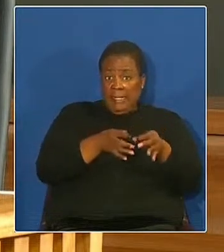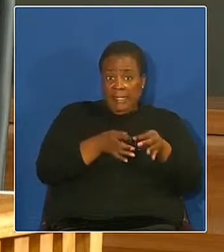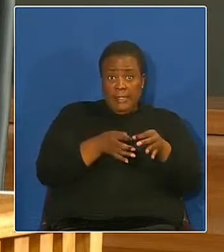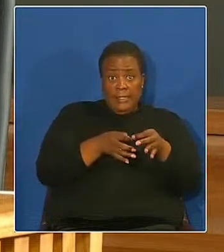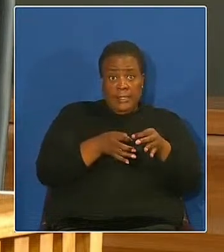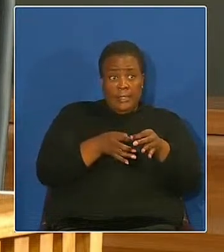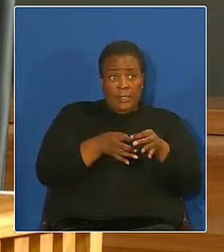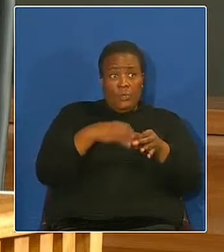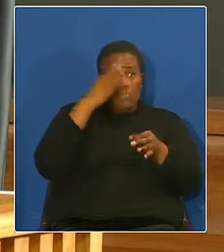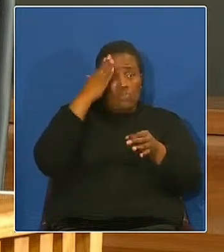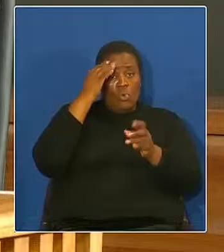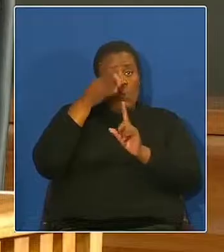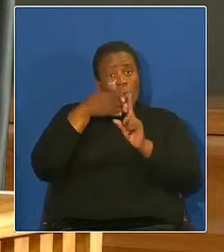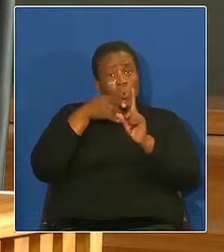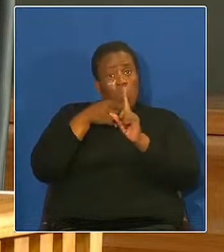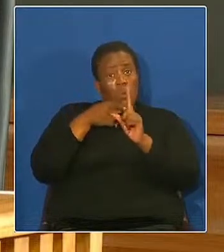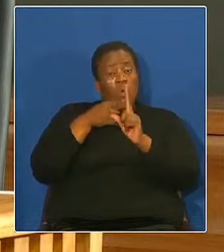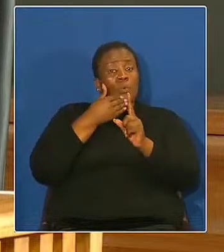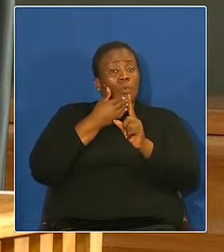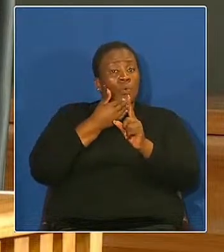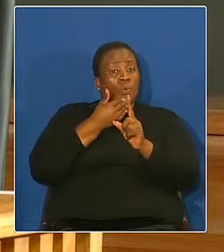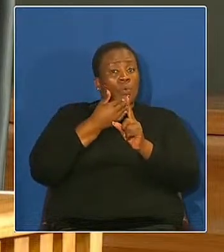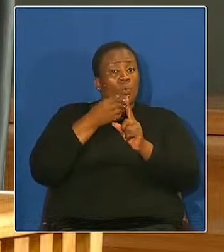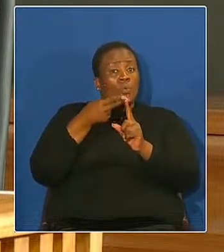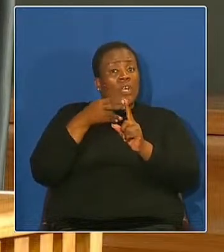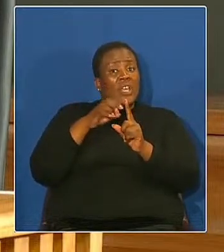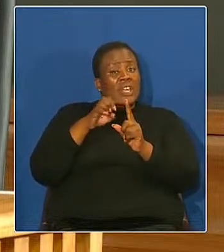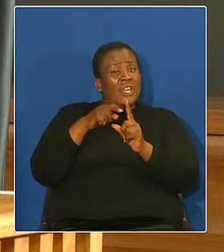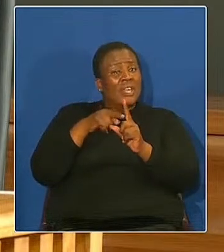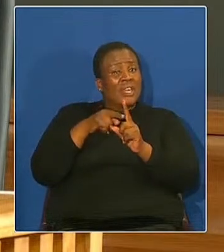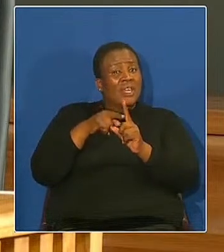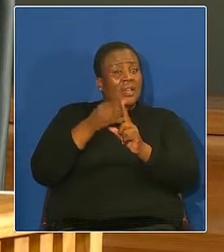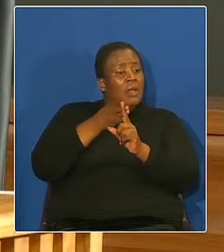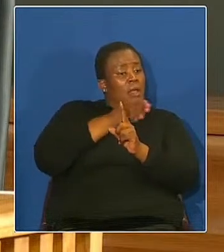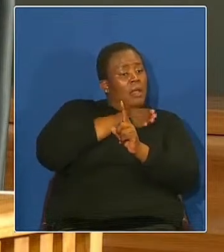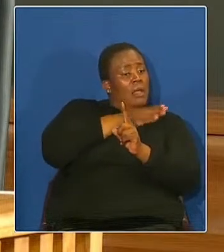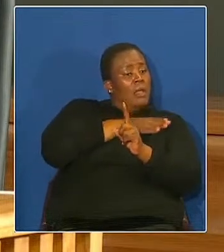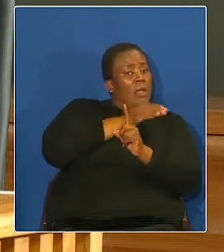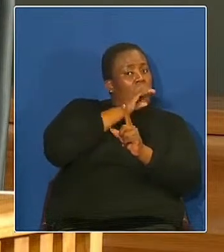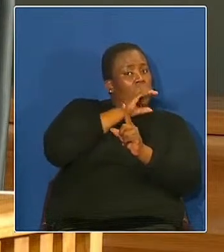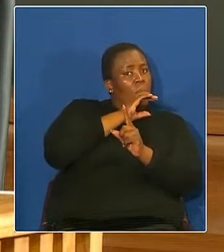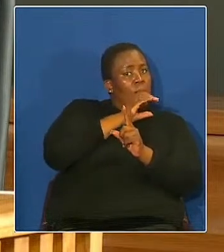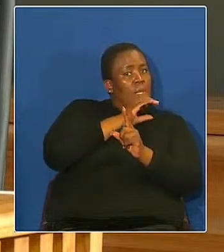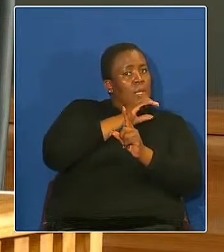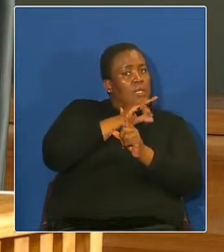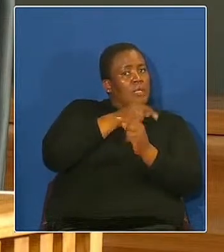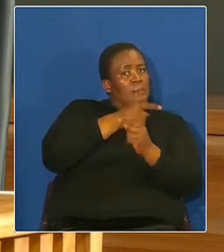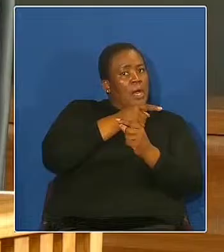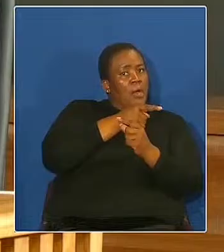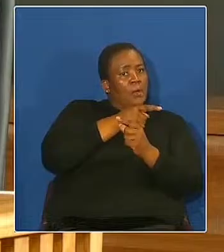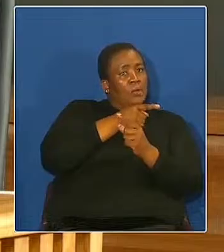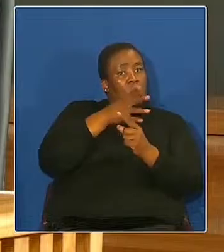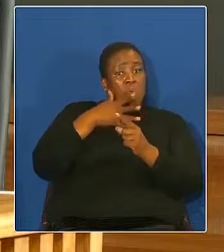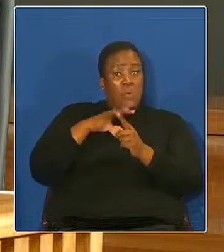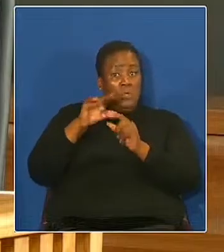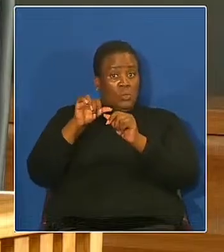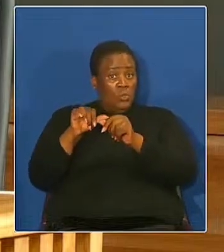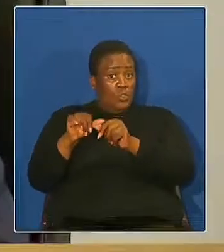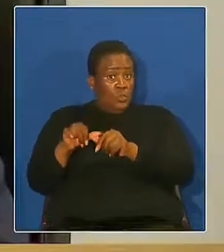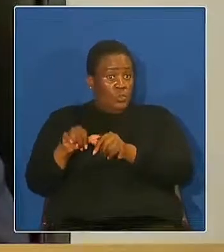you know who the he is and what the meeting was about? No, or do you want to